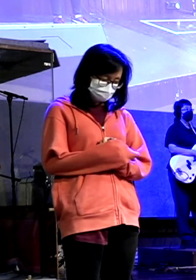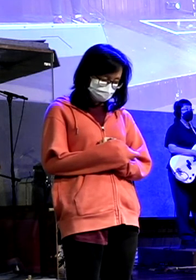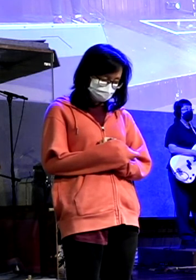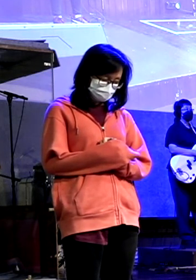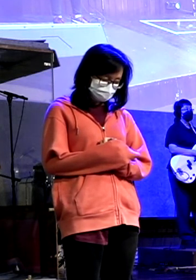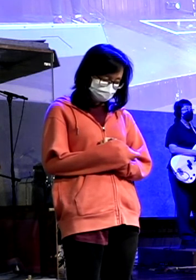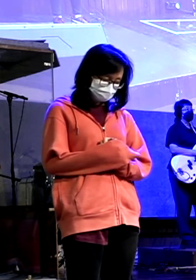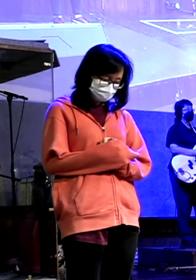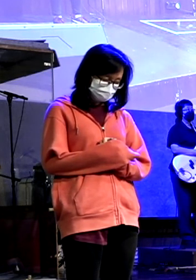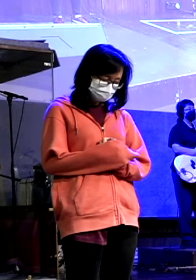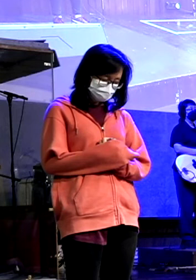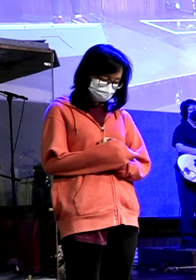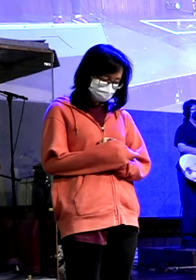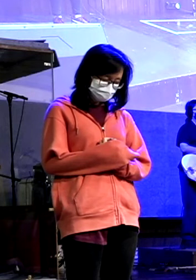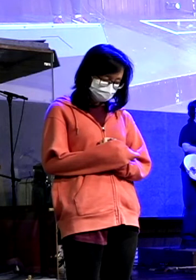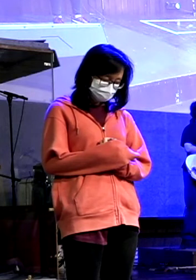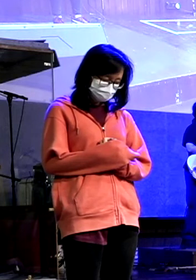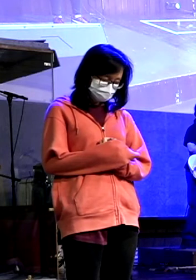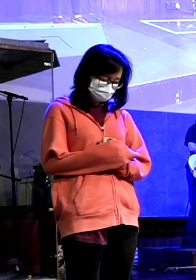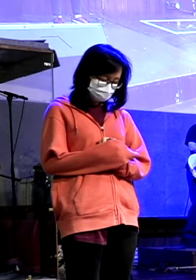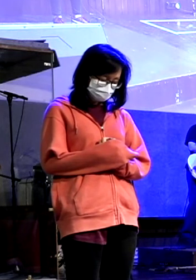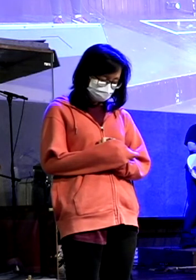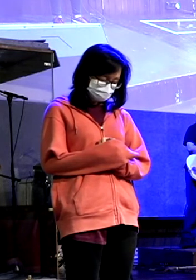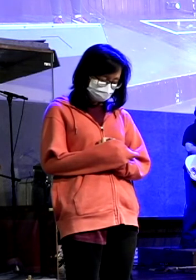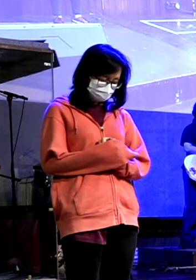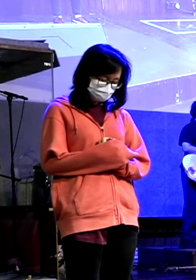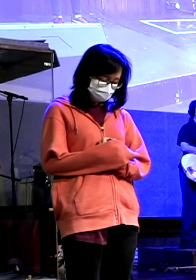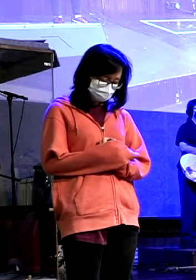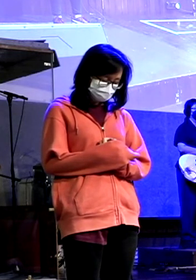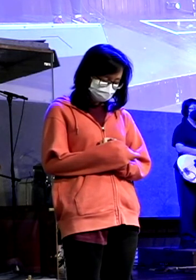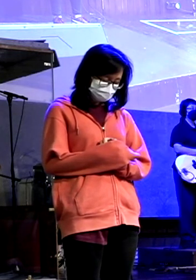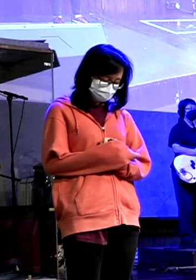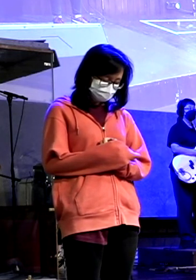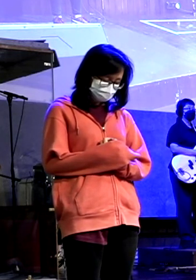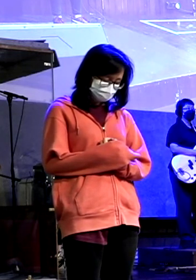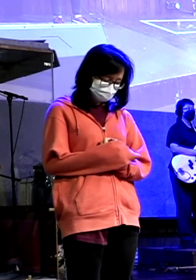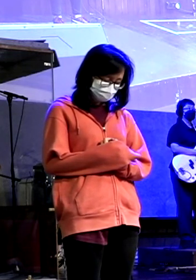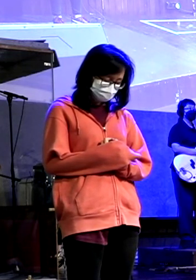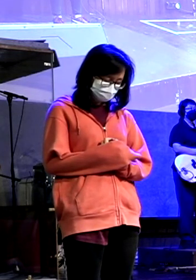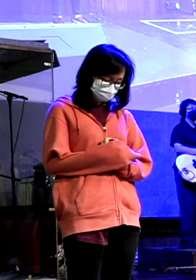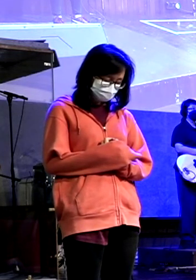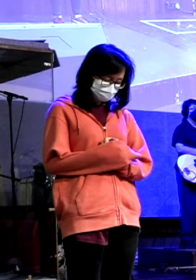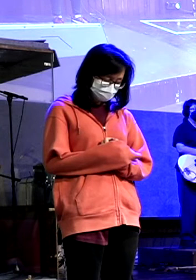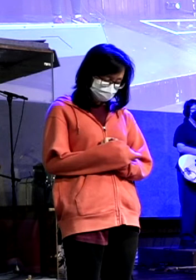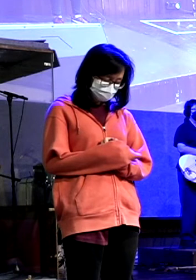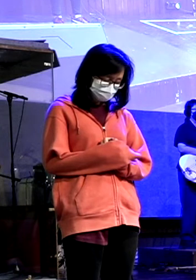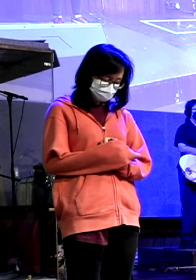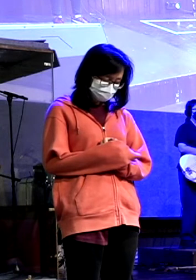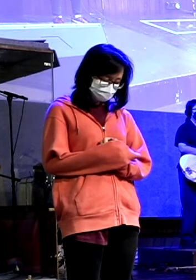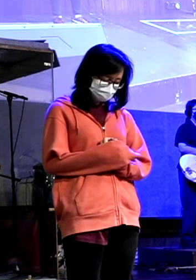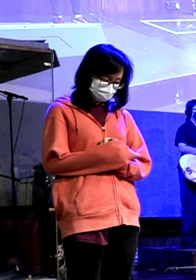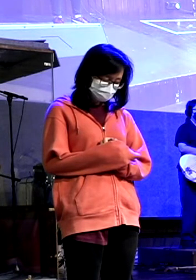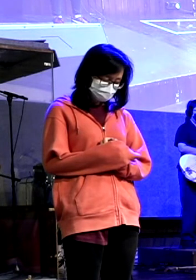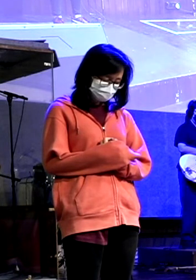the Father love of God deep into each of our hearts, and also the power of the Holy Spirit to serve